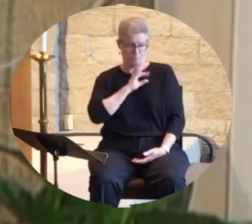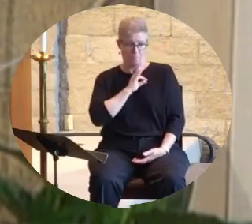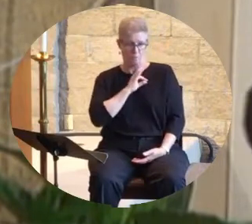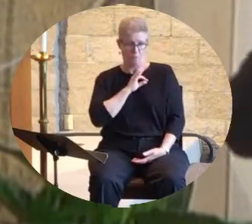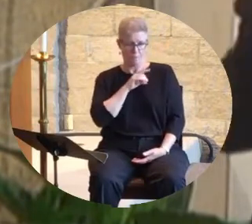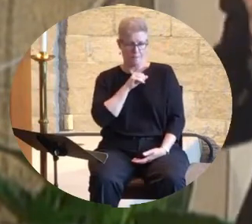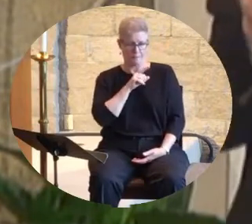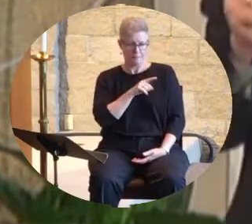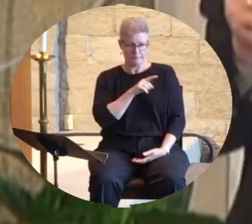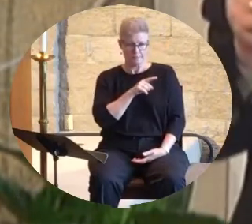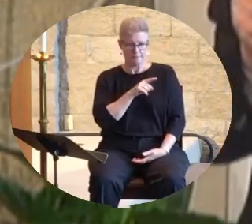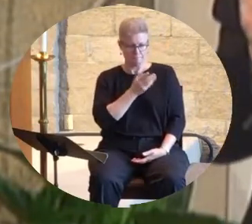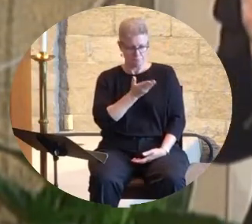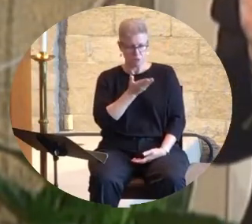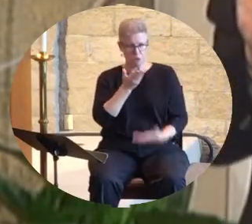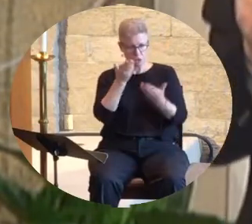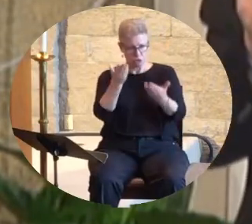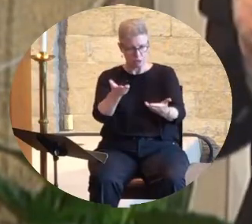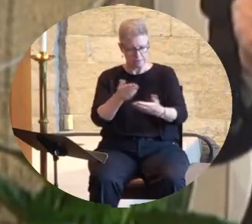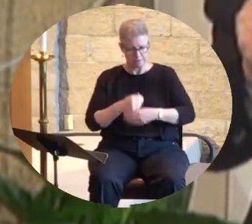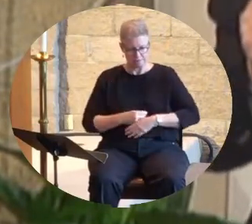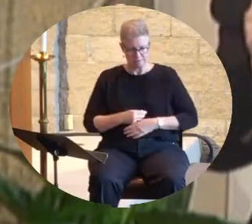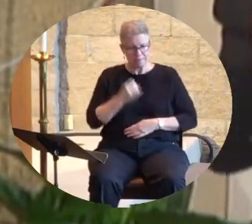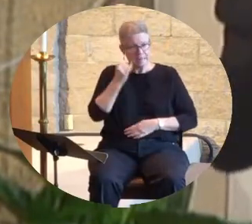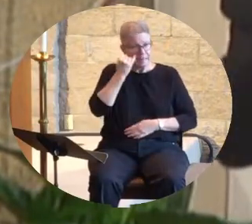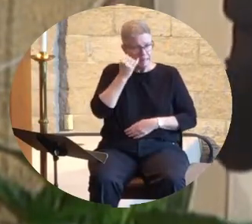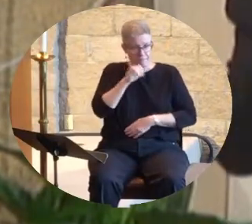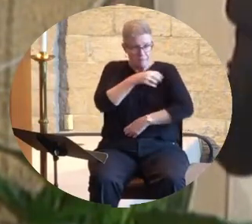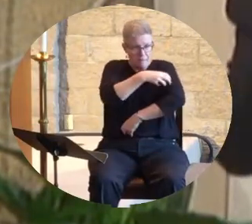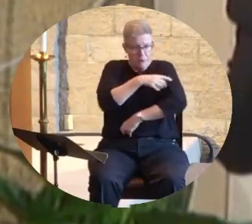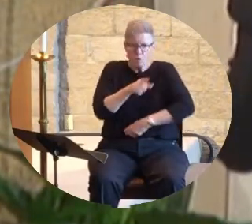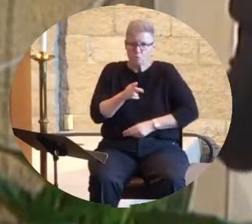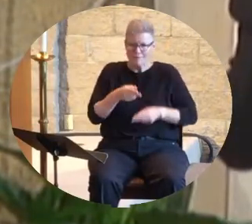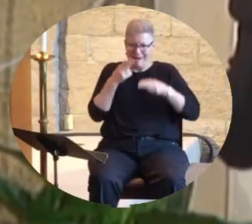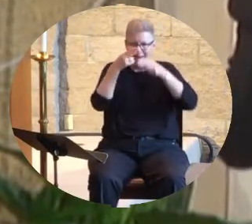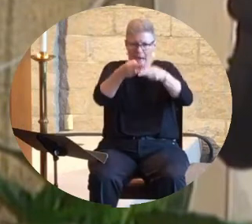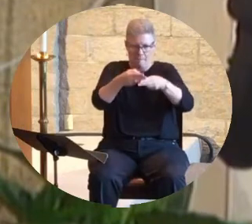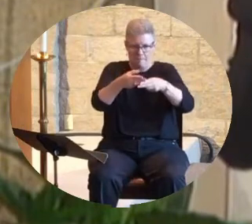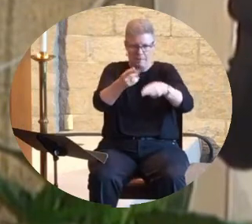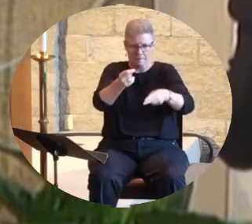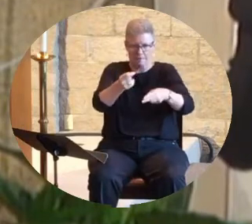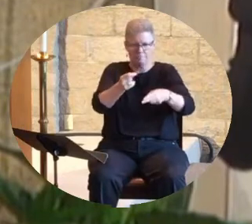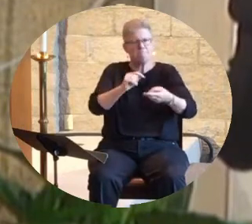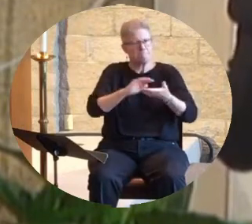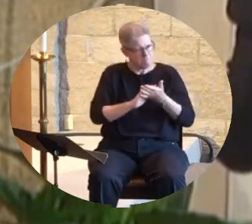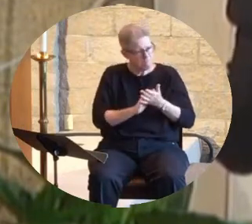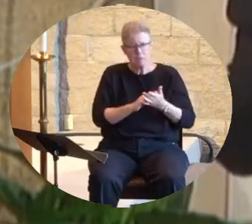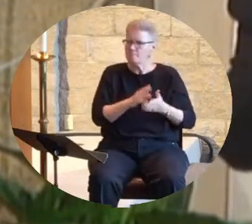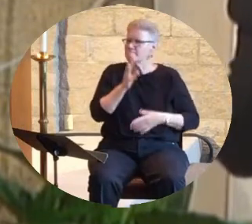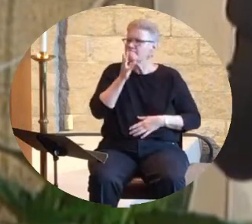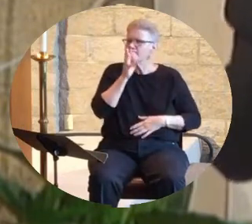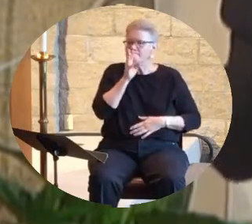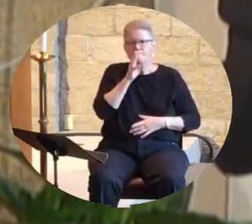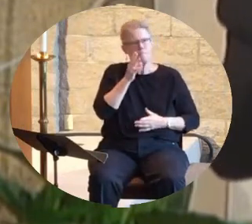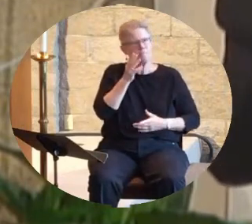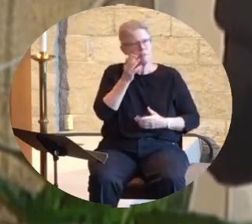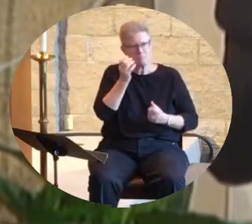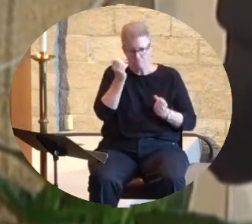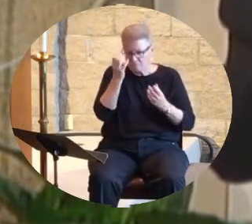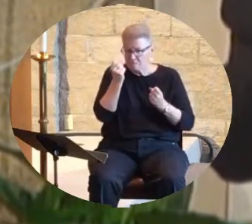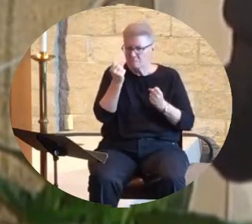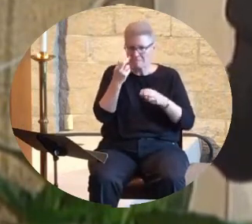we name this power, it quickens within us. Speak it aloud. It quickens within